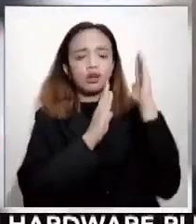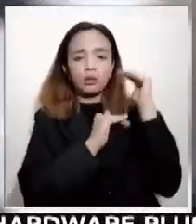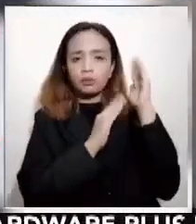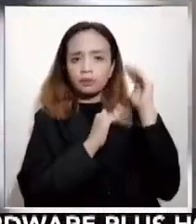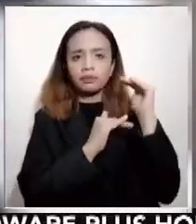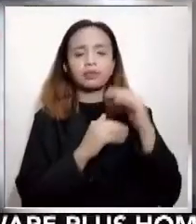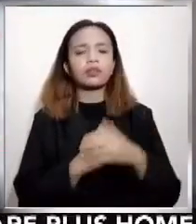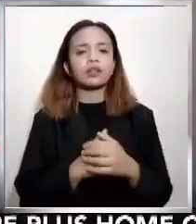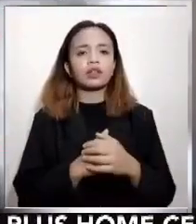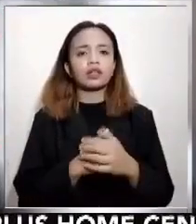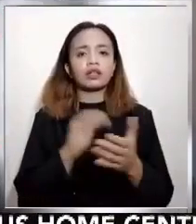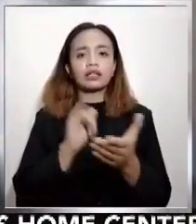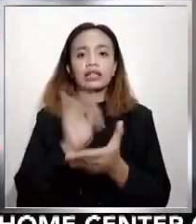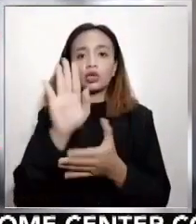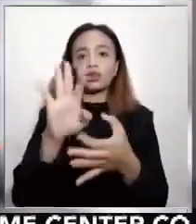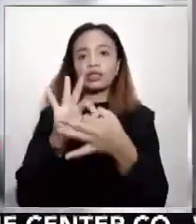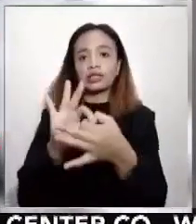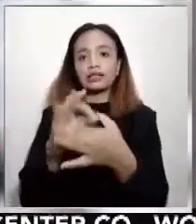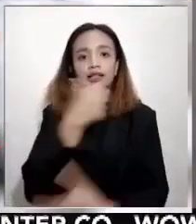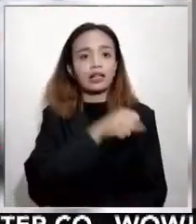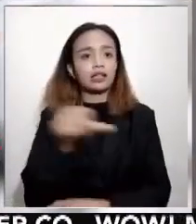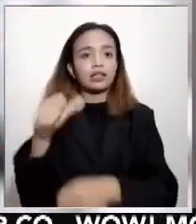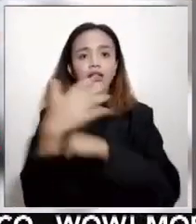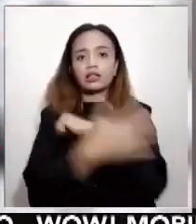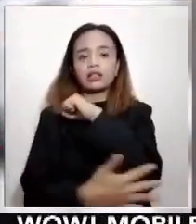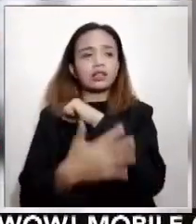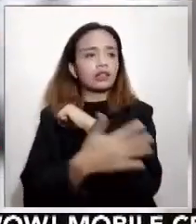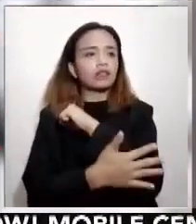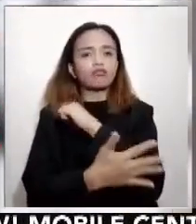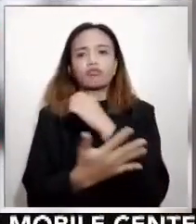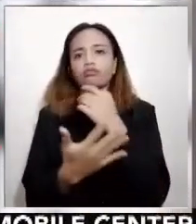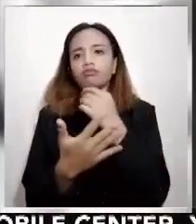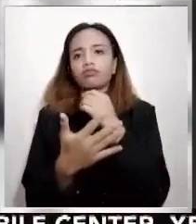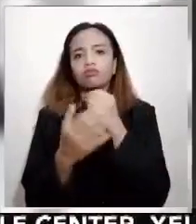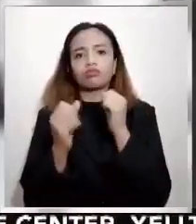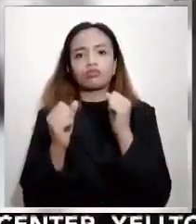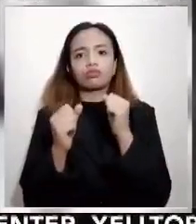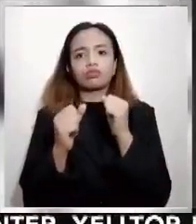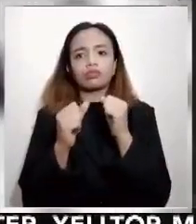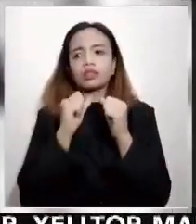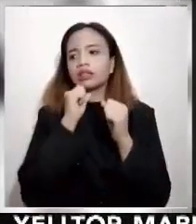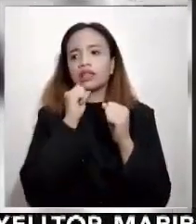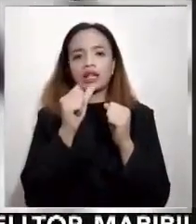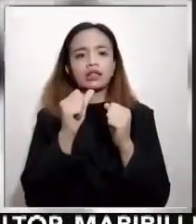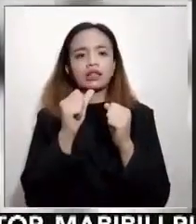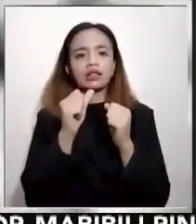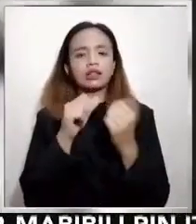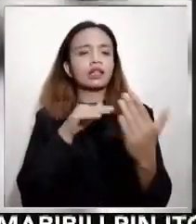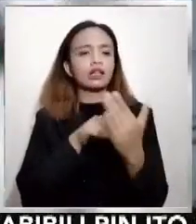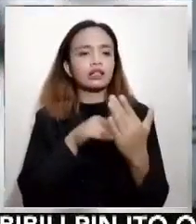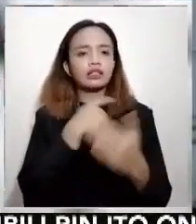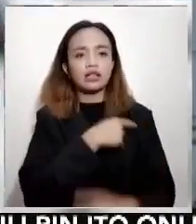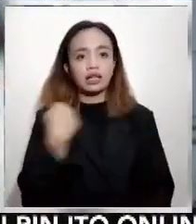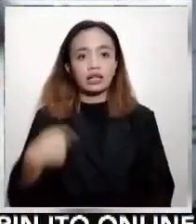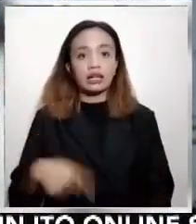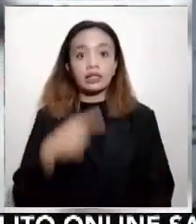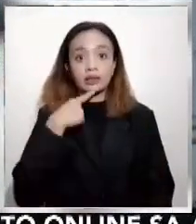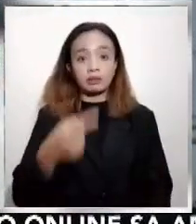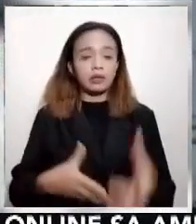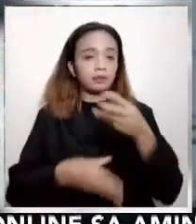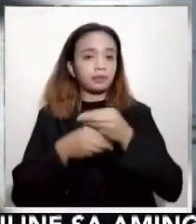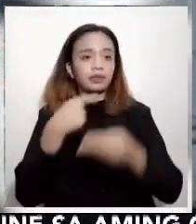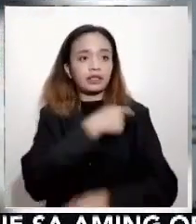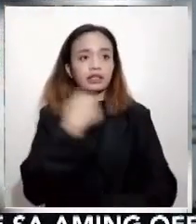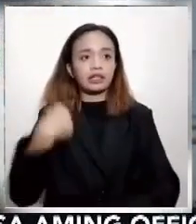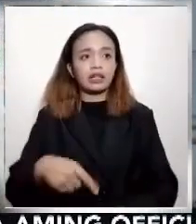your relationship with any country in the world will be directed against China. Dagdag pa niya, ang China ang pinakamalaking importer